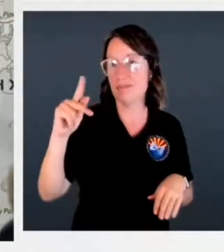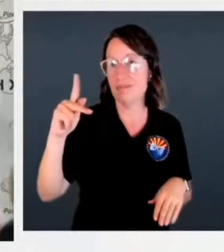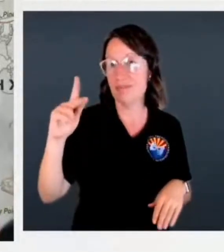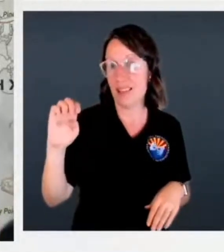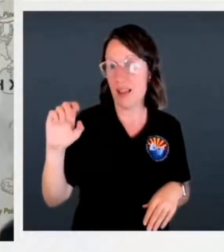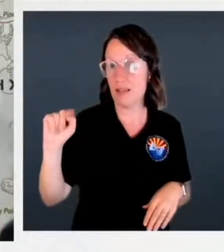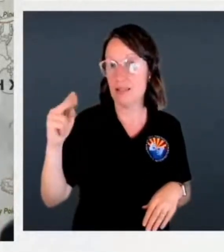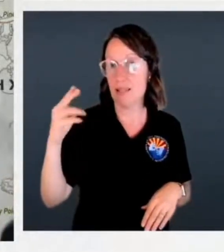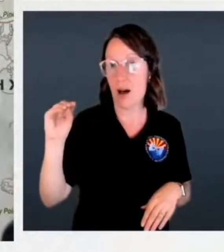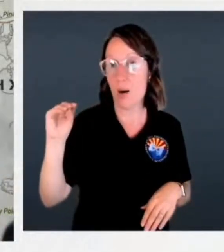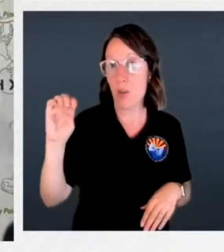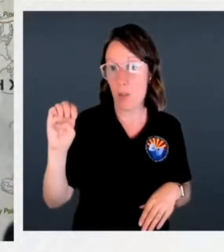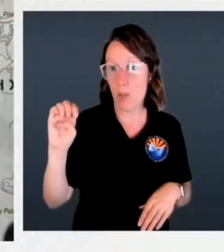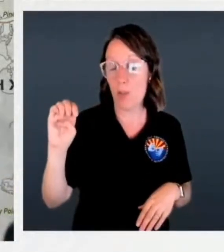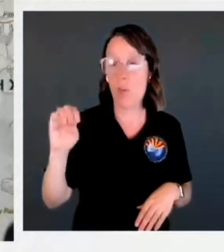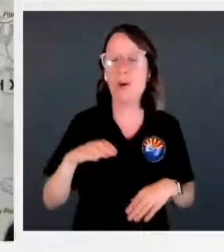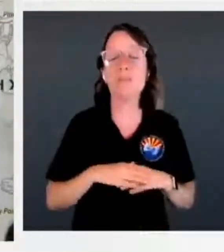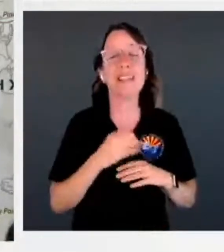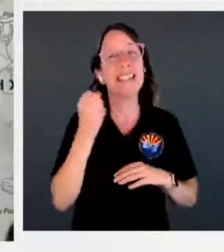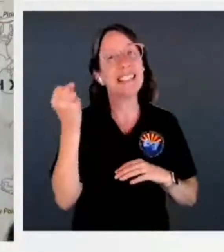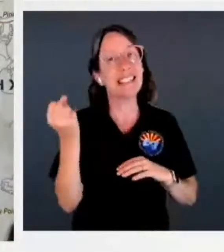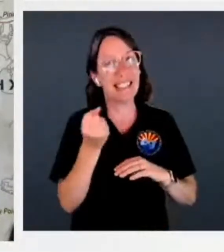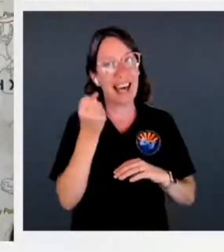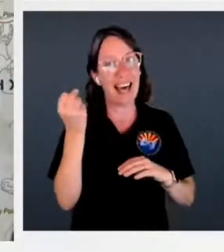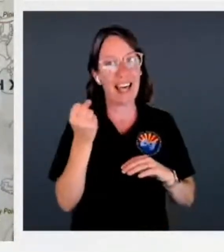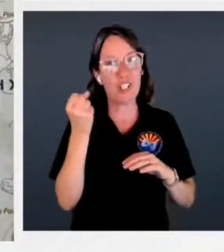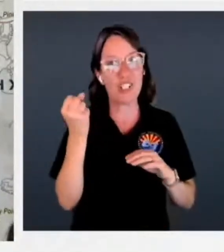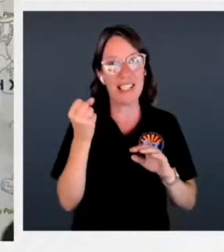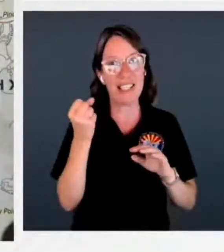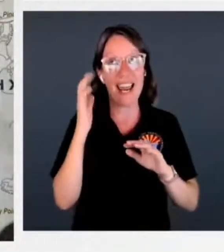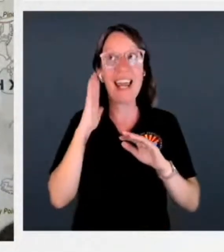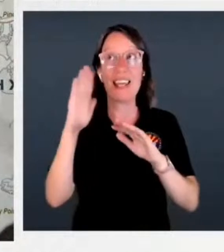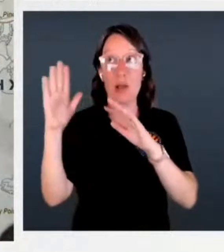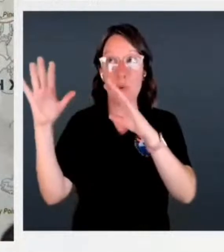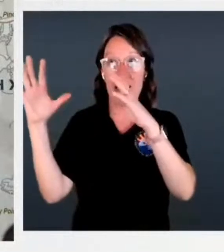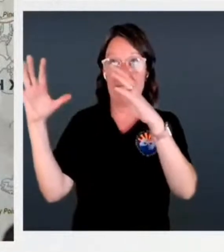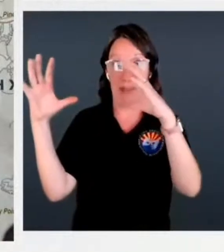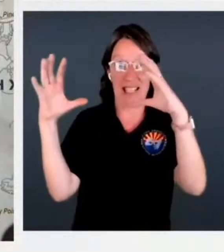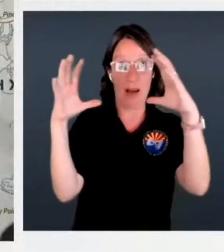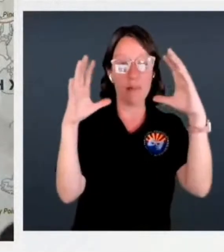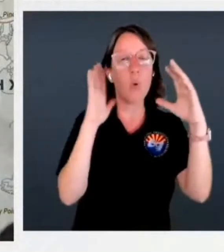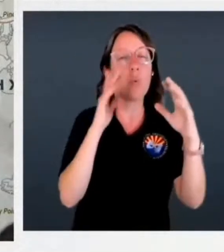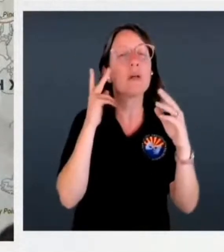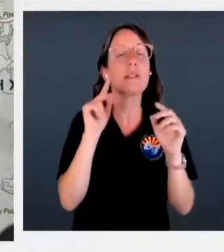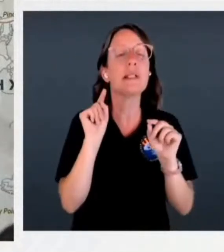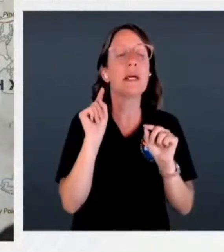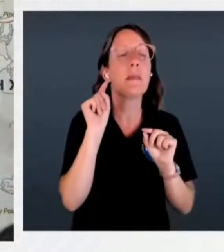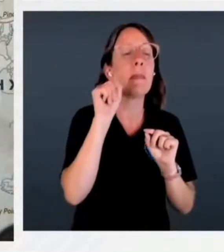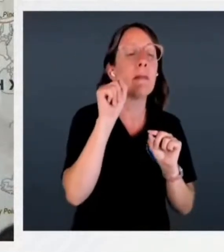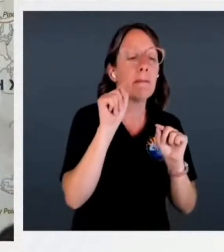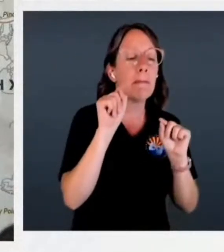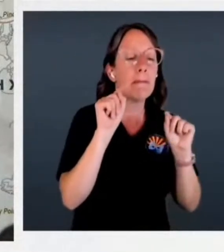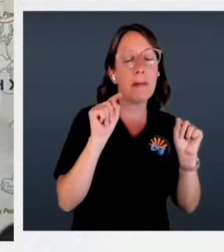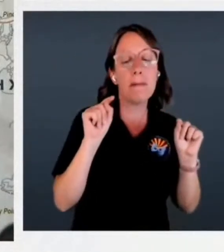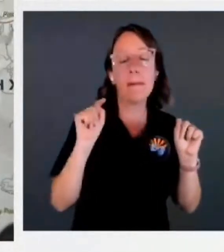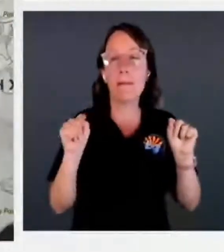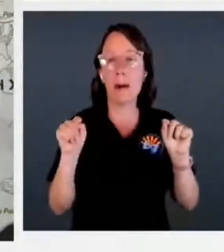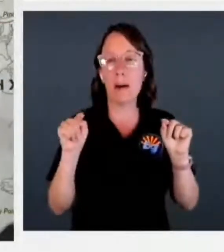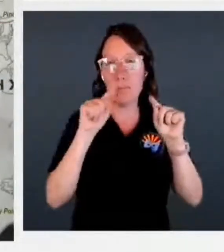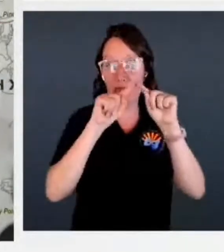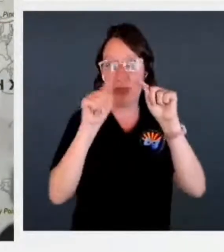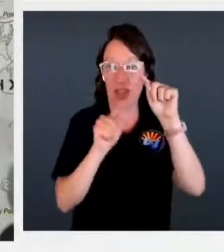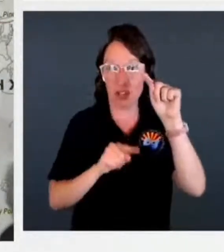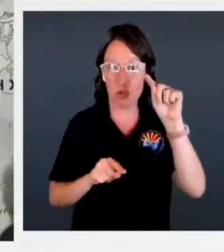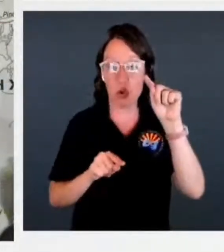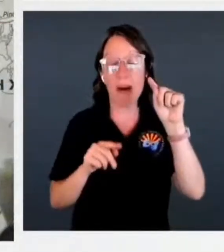Saturday, we'll be right on the very edge of it. So we'll be seeing some isolated thunderstorm potential, probably staying east of the